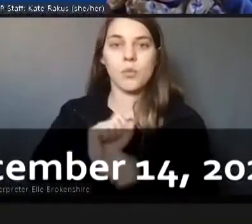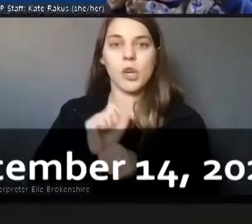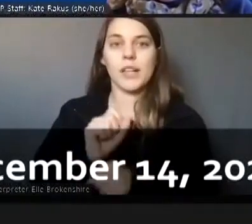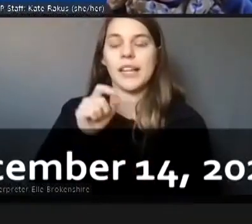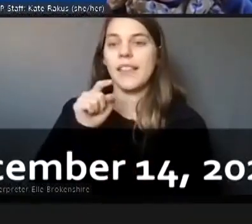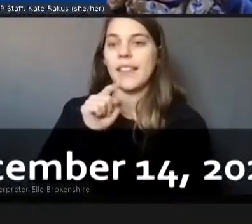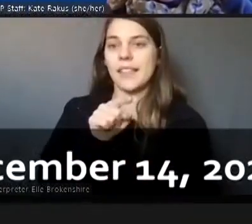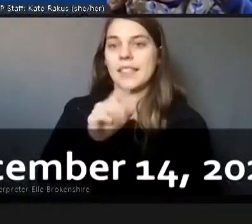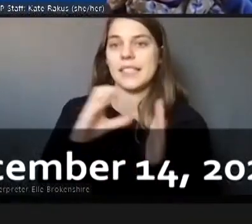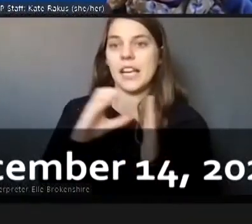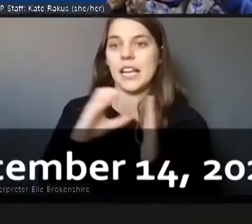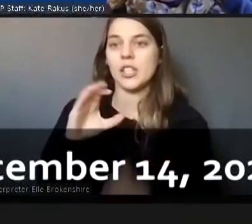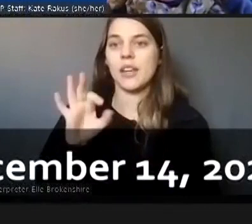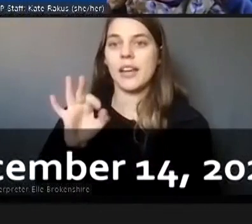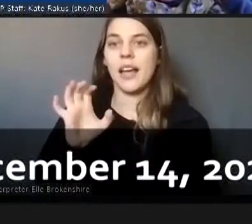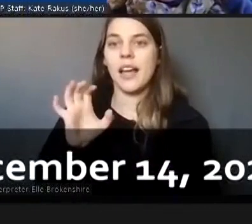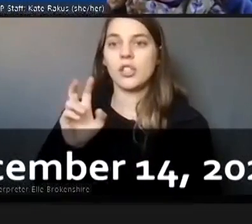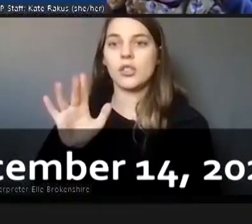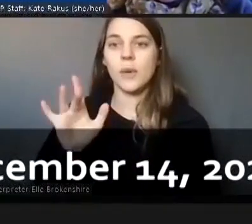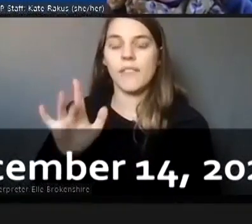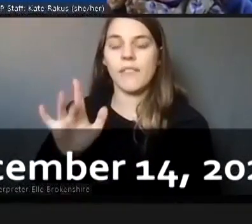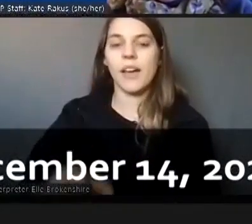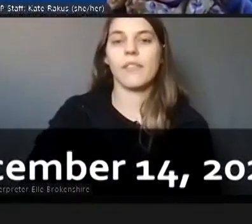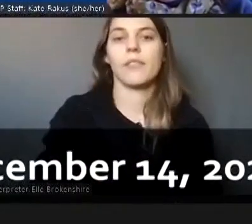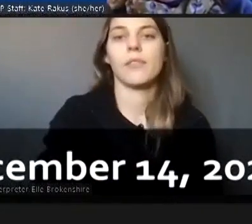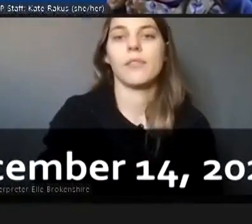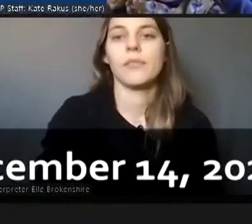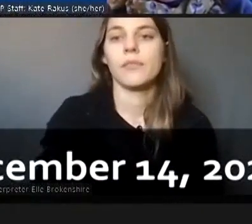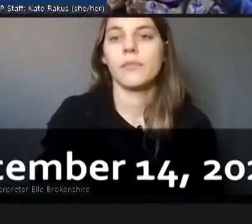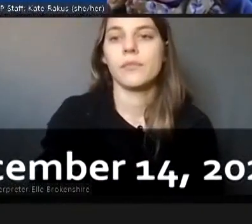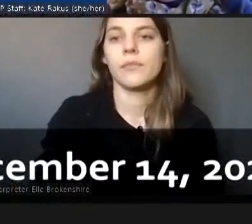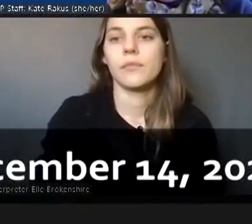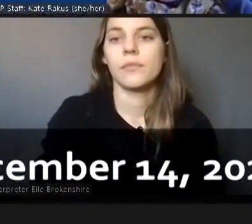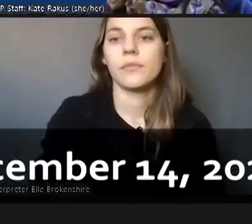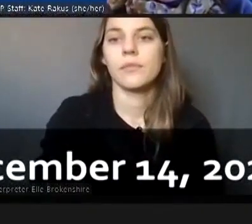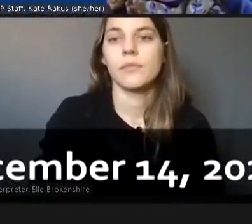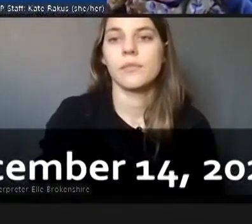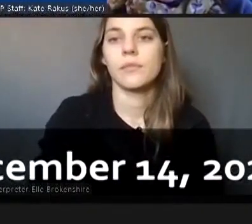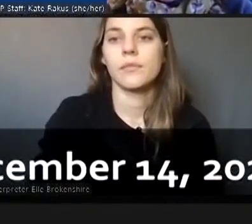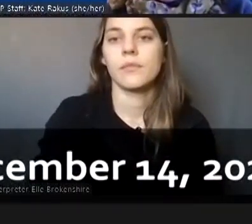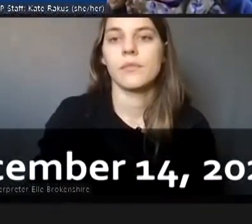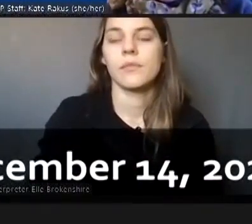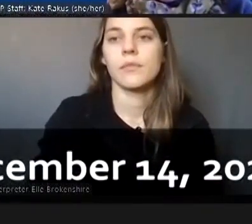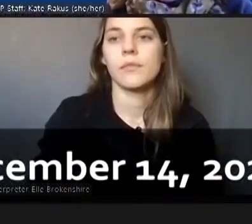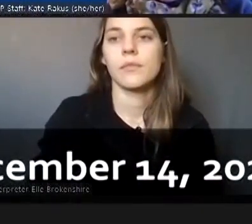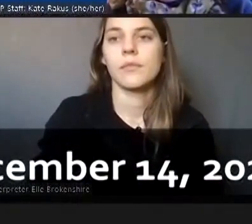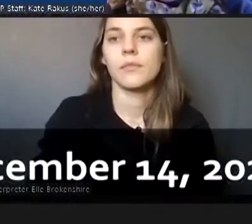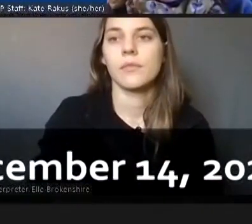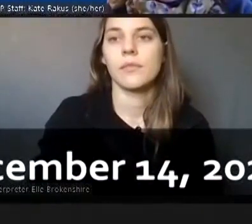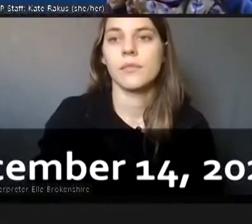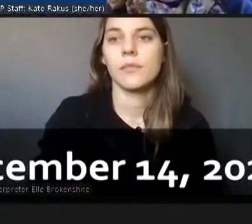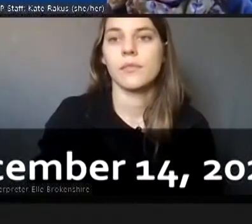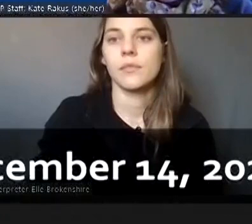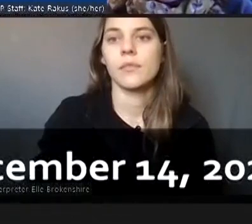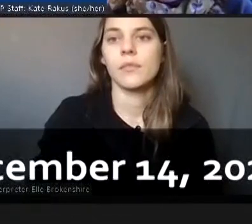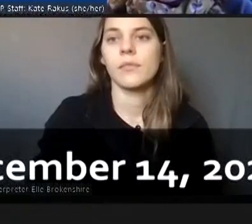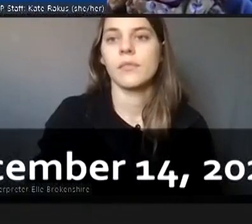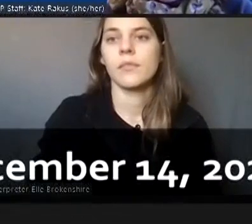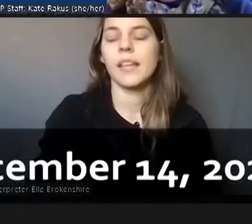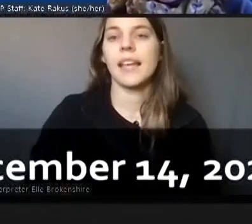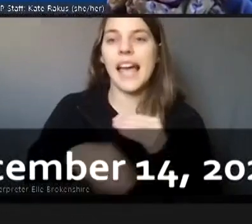925, we added a couple things that are features that are allowed within setbacks